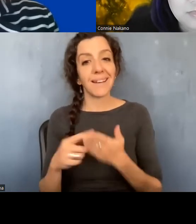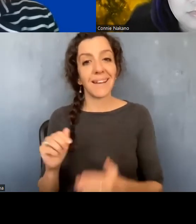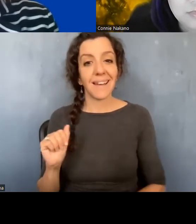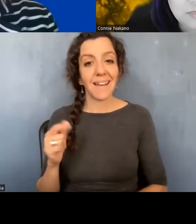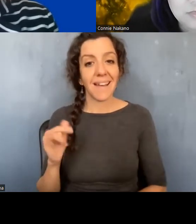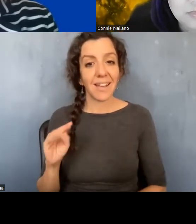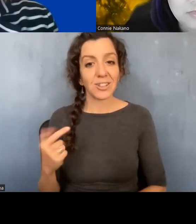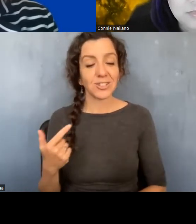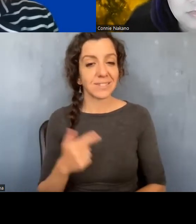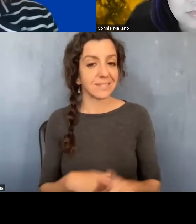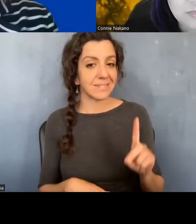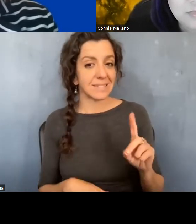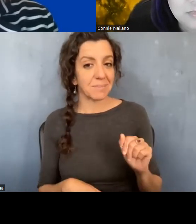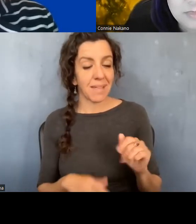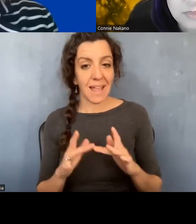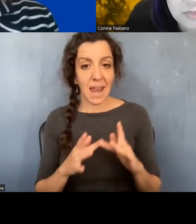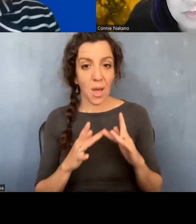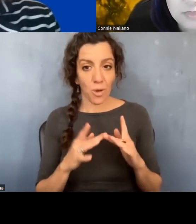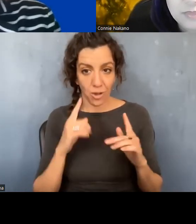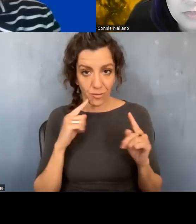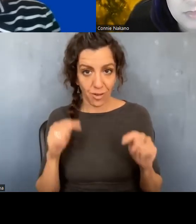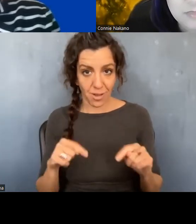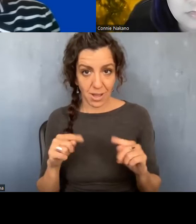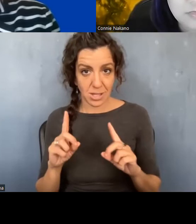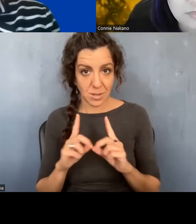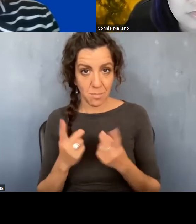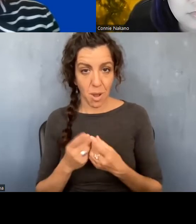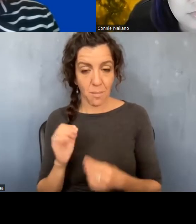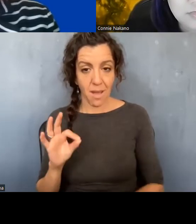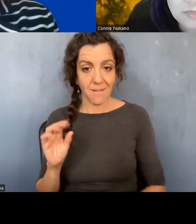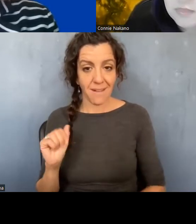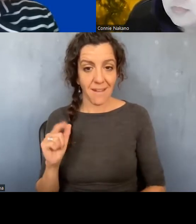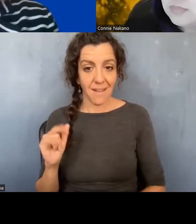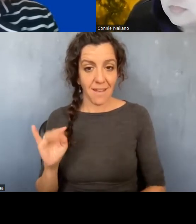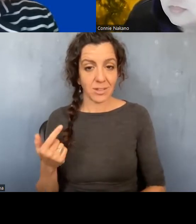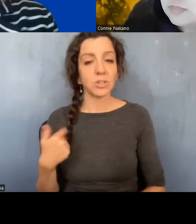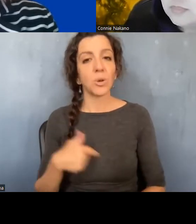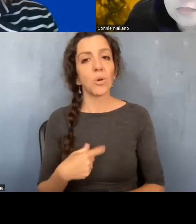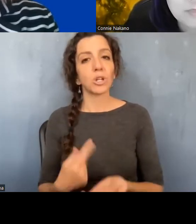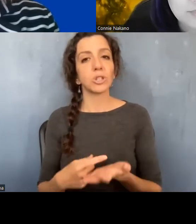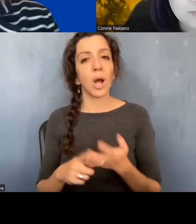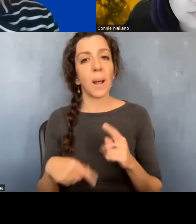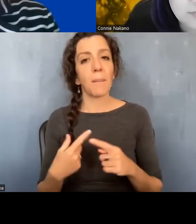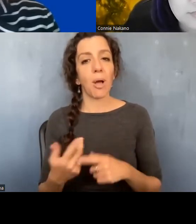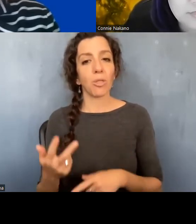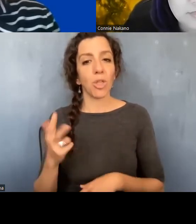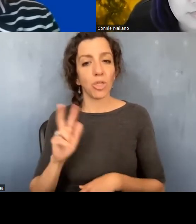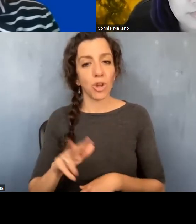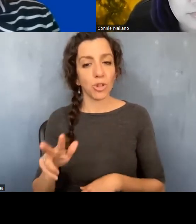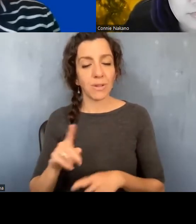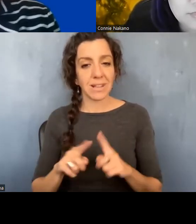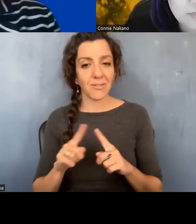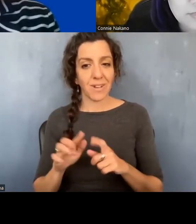Network at the Department of Aging, we are talking about the 33 area agencies on